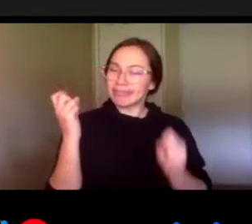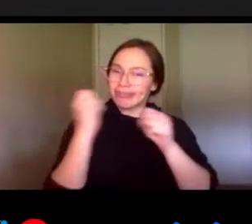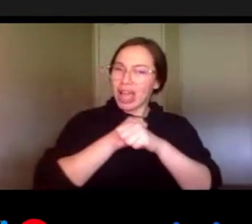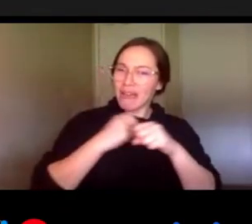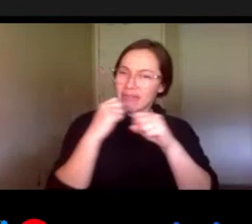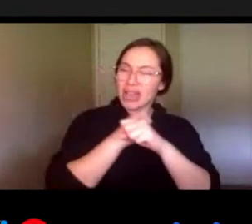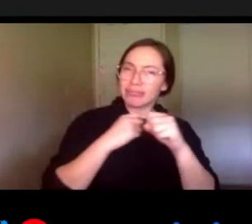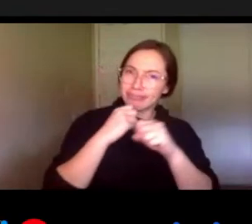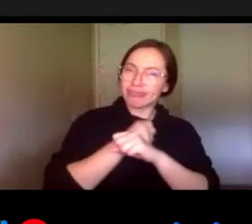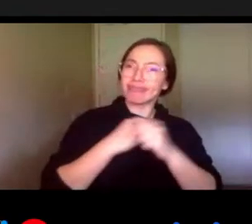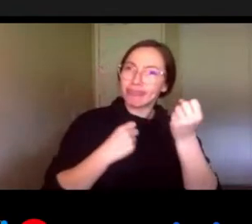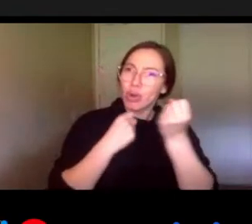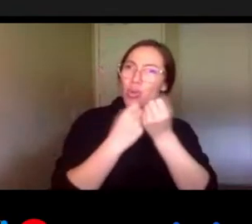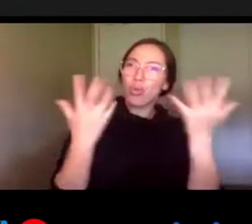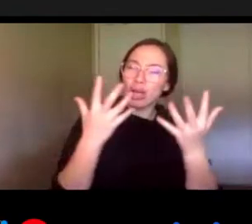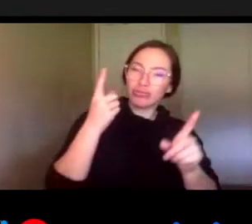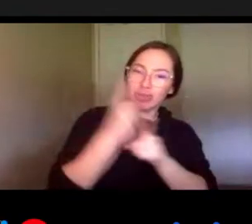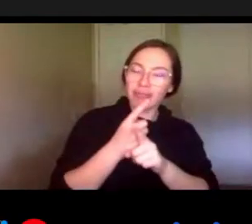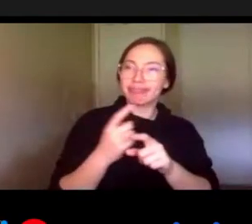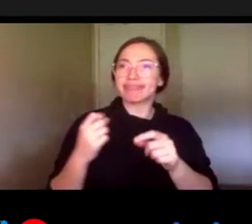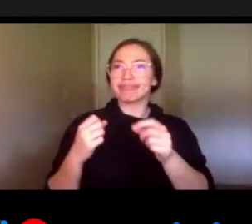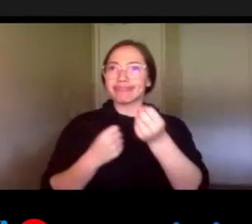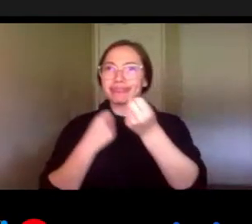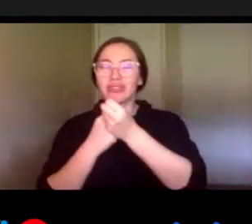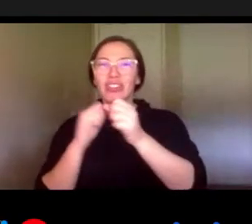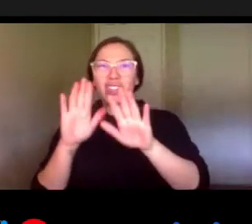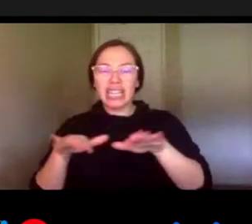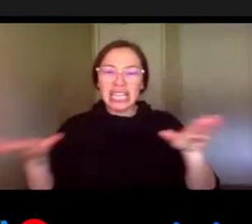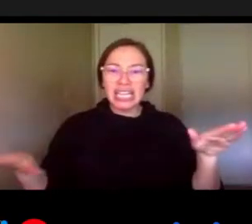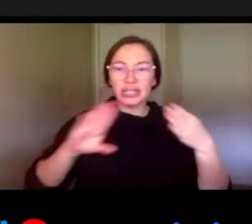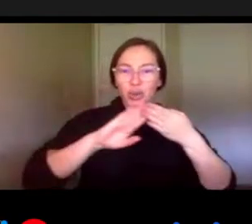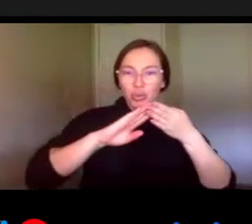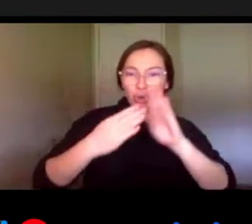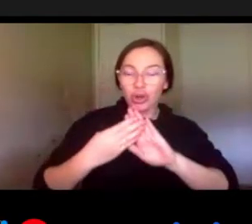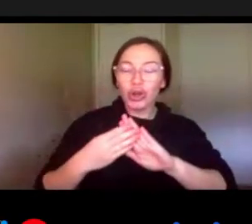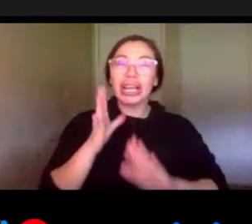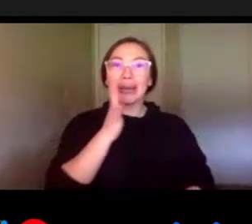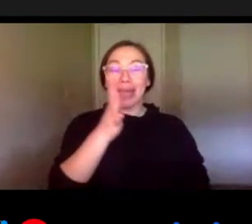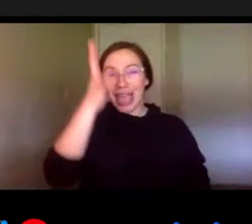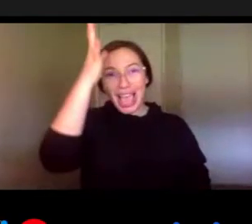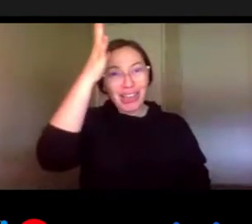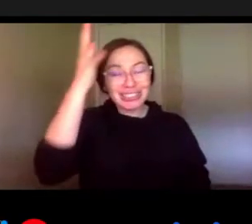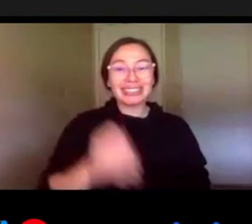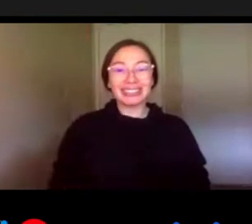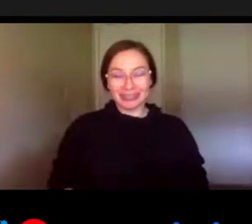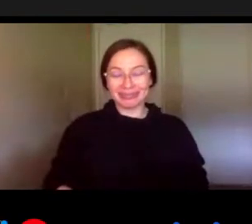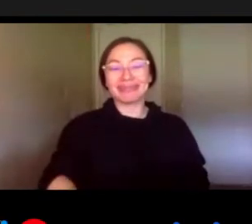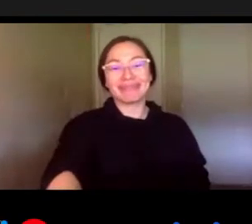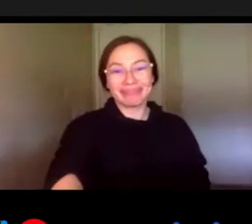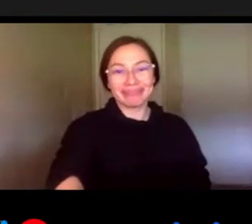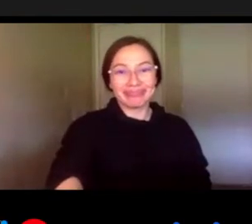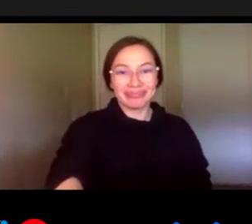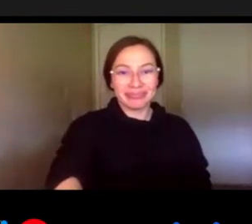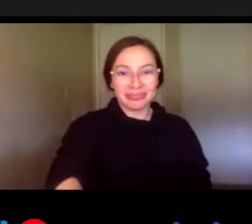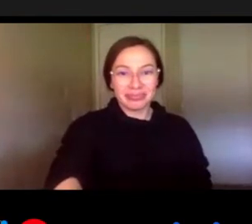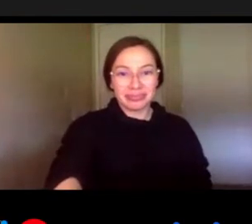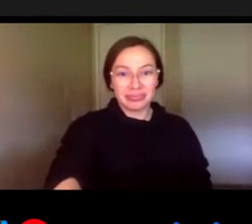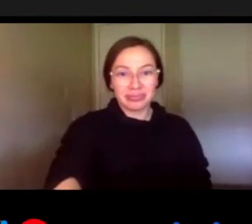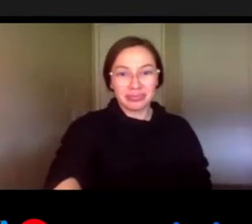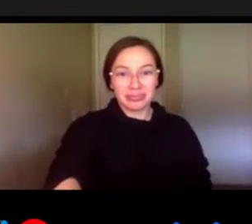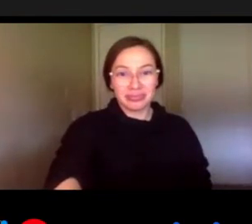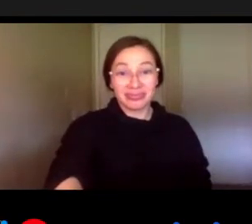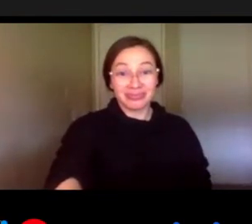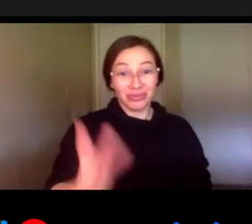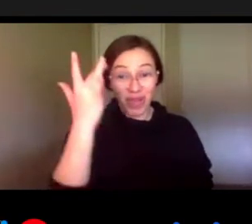right, fighting for our kids, fighting for our community, fighting for our parents, because I was